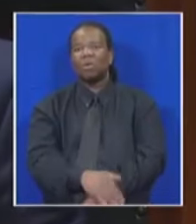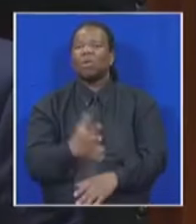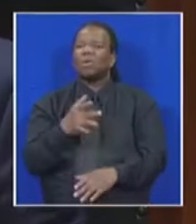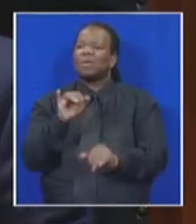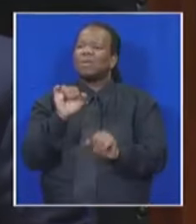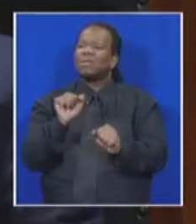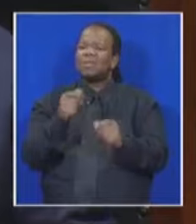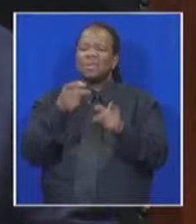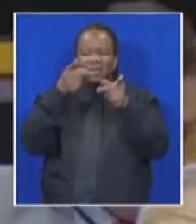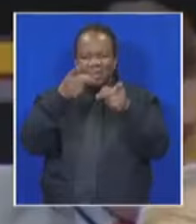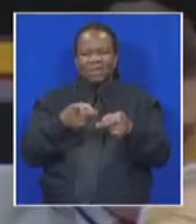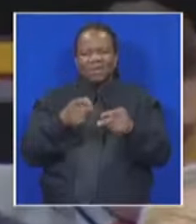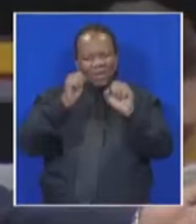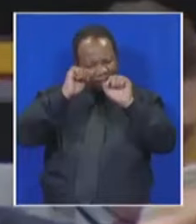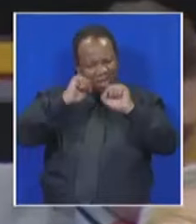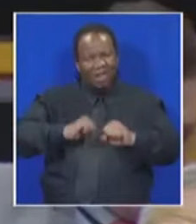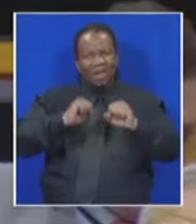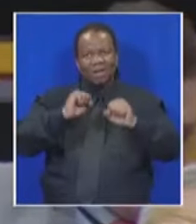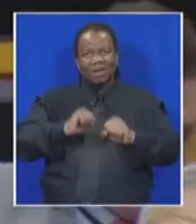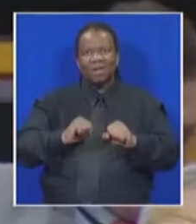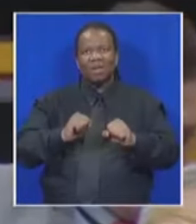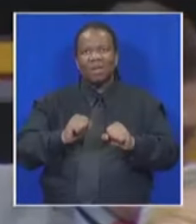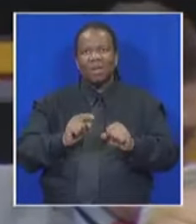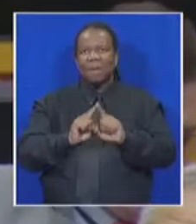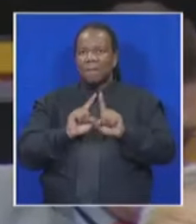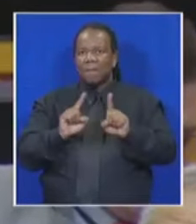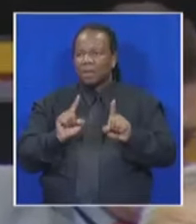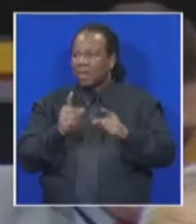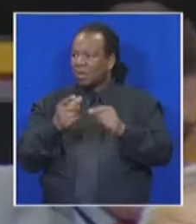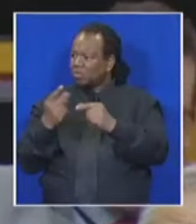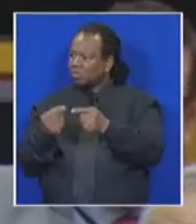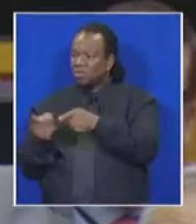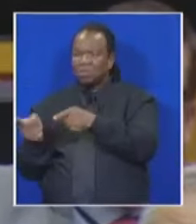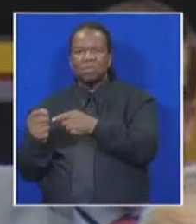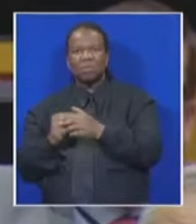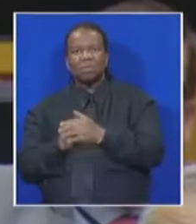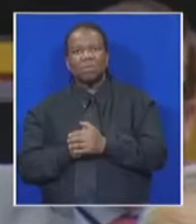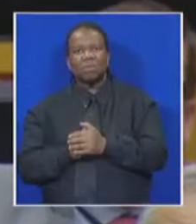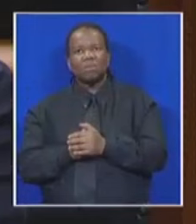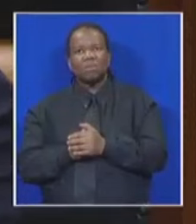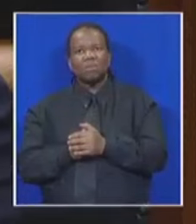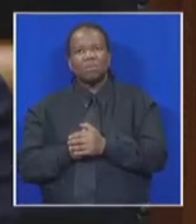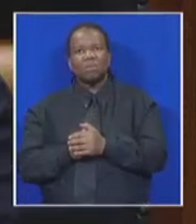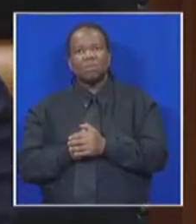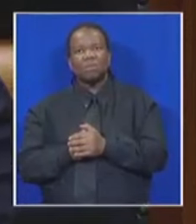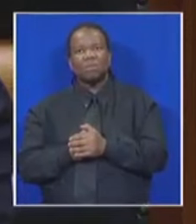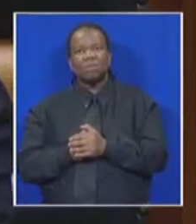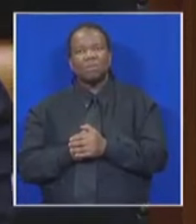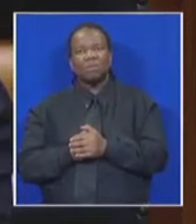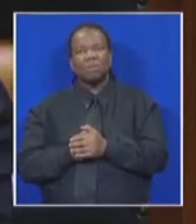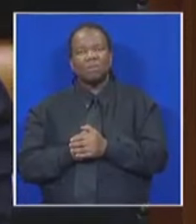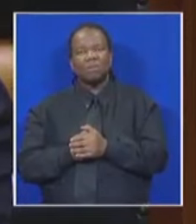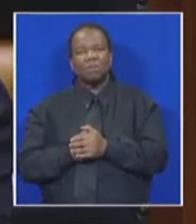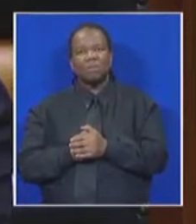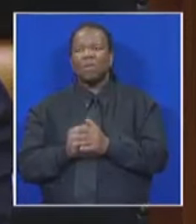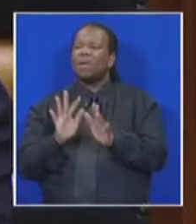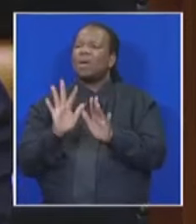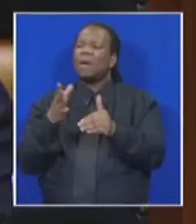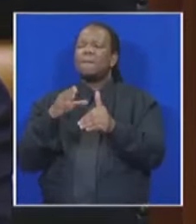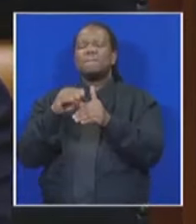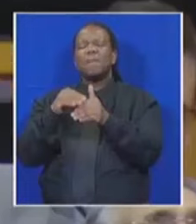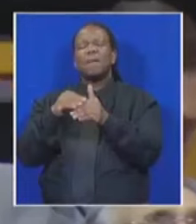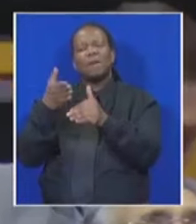ruling that you've made now. You can't stand up, Sister Ted. Honorable members. No. Speaker, can I conclude, please? Conclude, We honorable